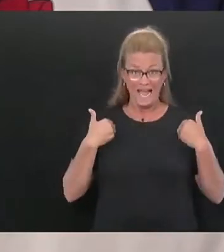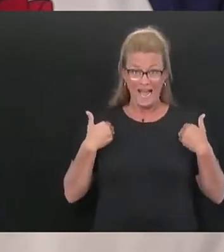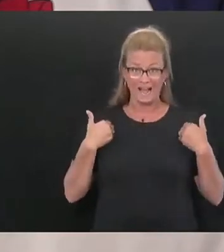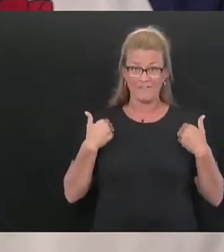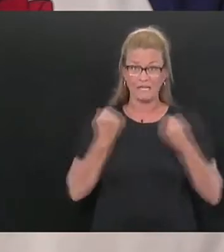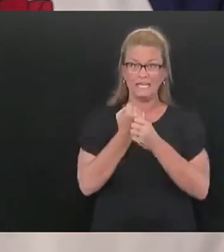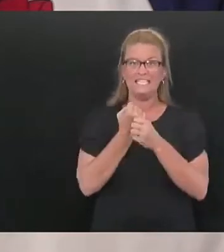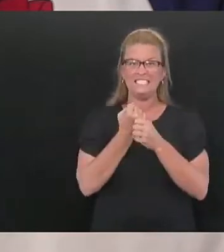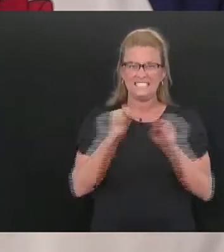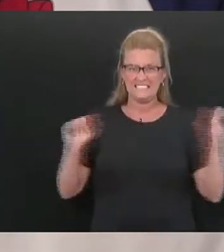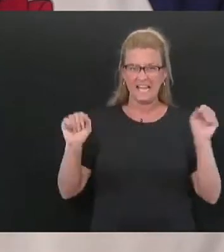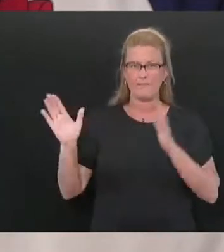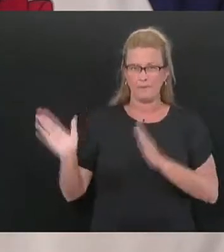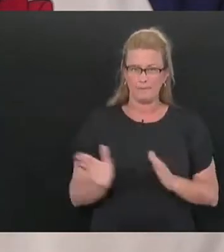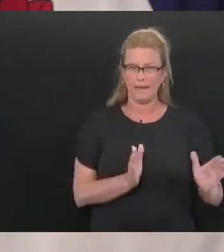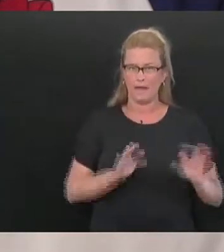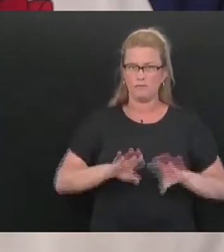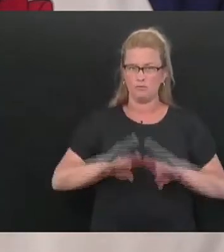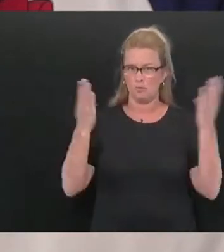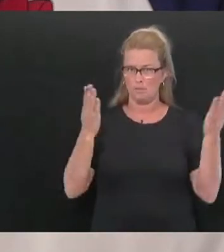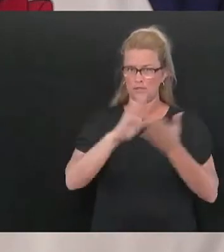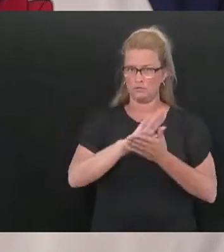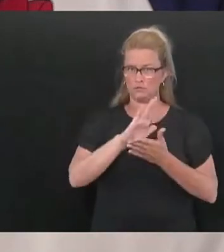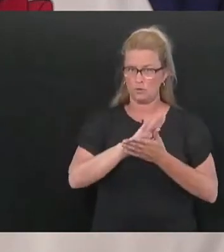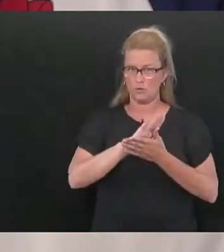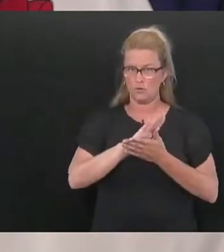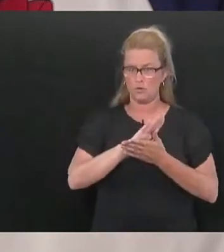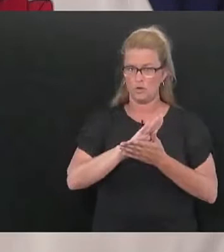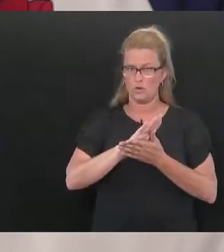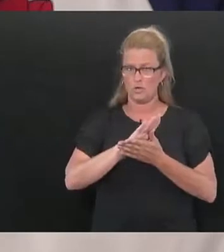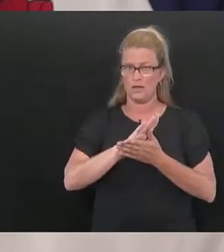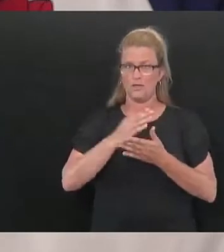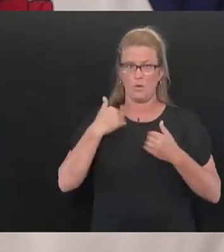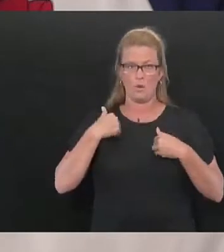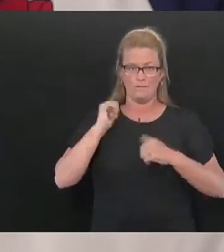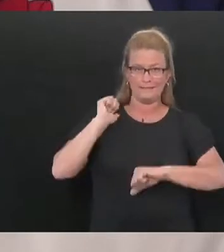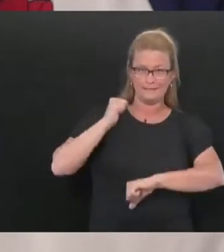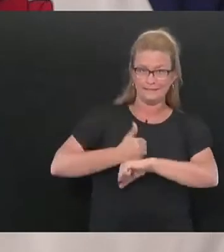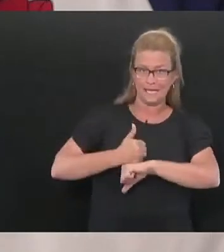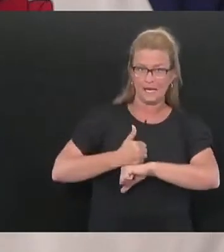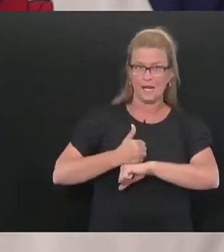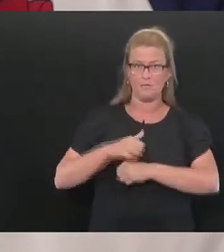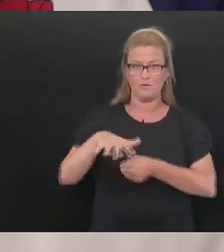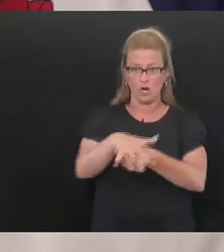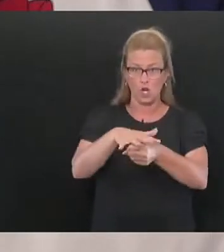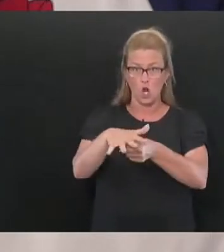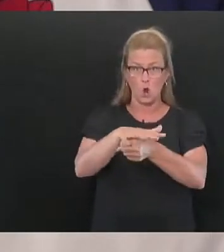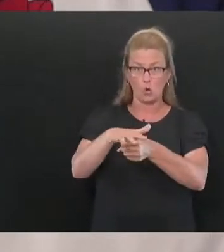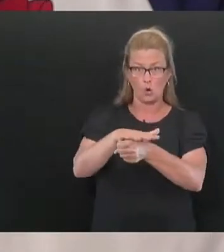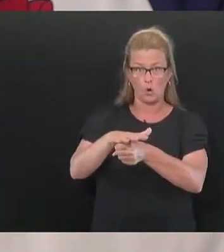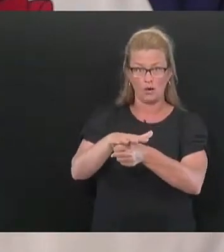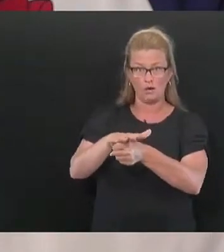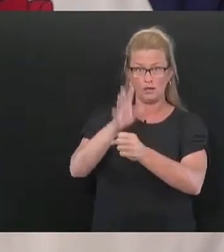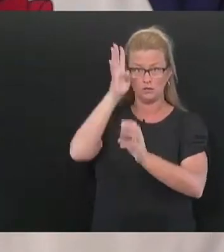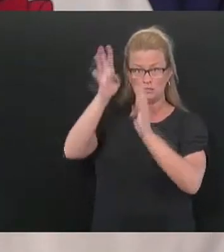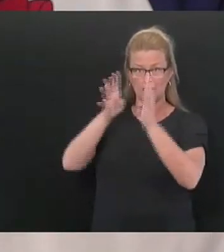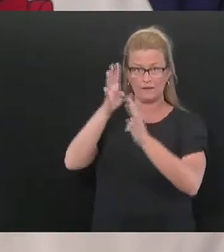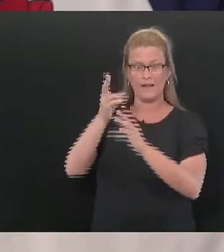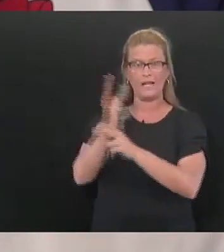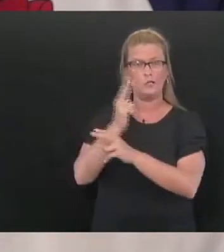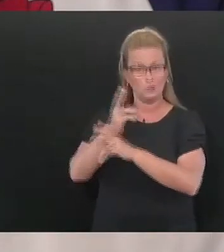to reopen our schools that we built in from a standpoint of local control and scientific